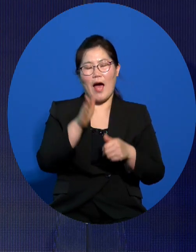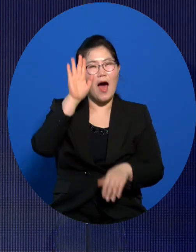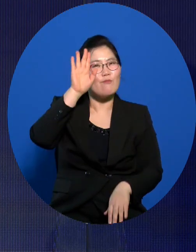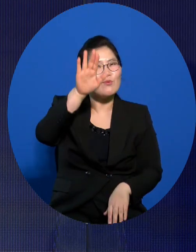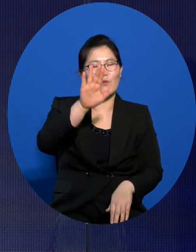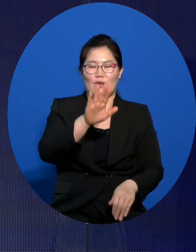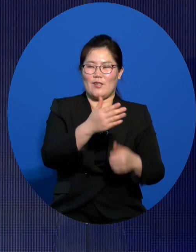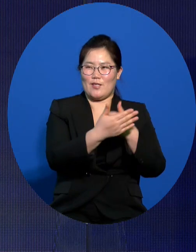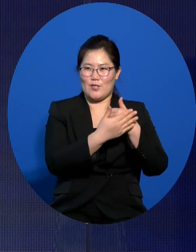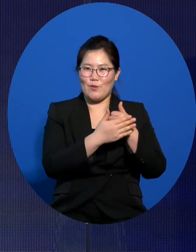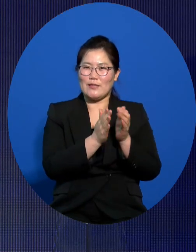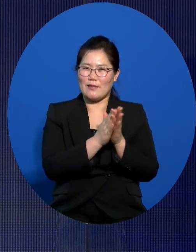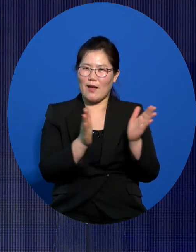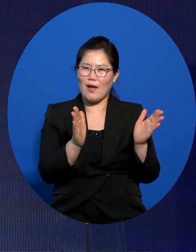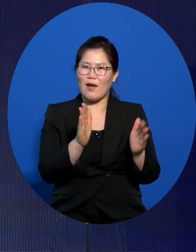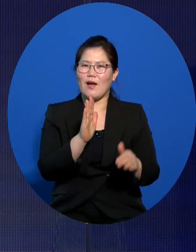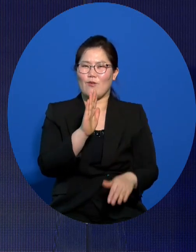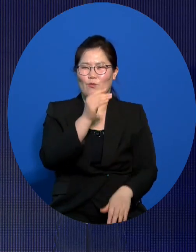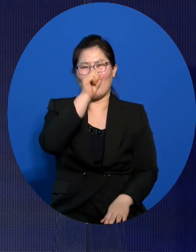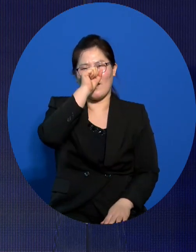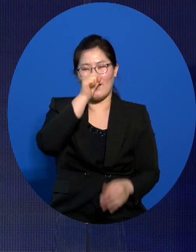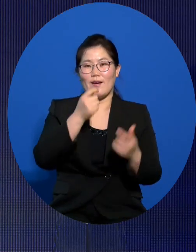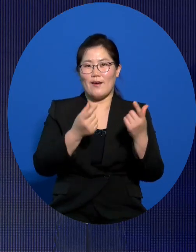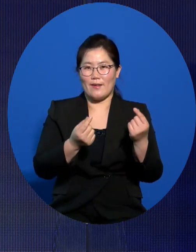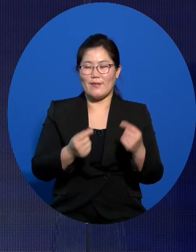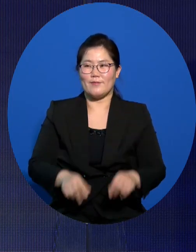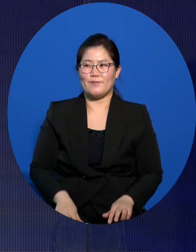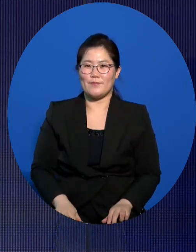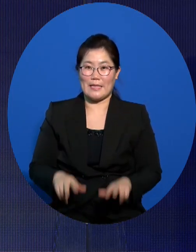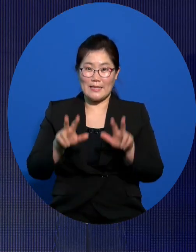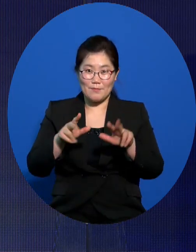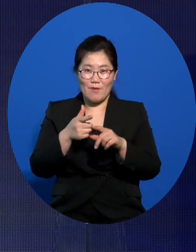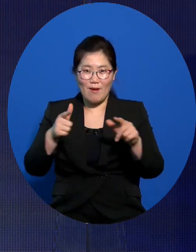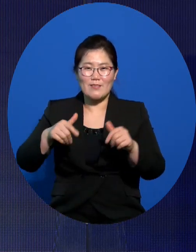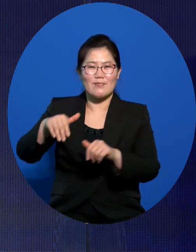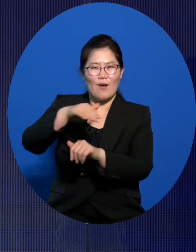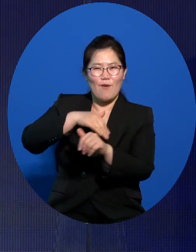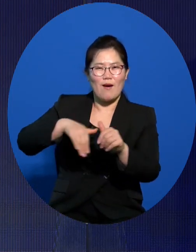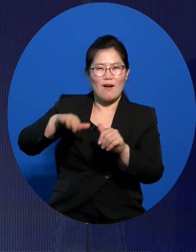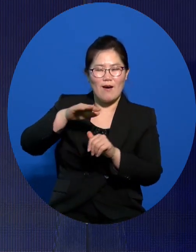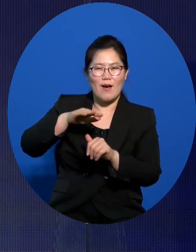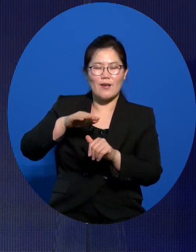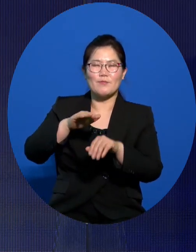this is a matter that the government has to work on. We have not